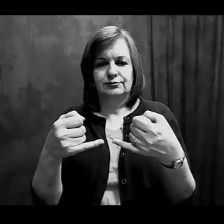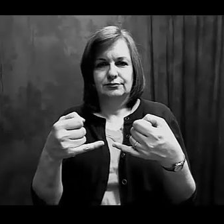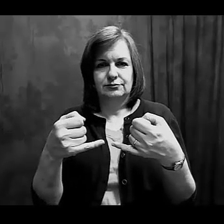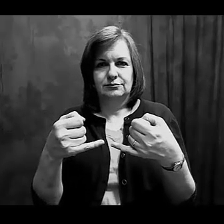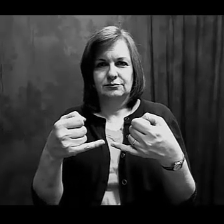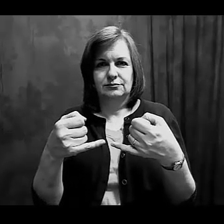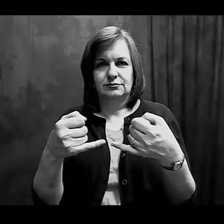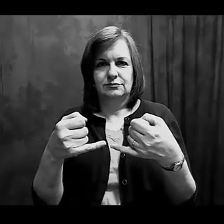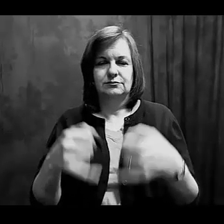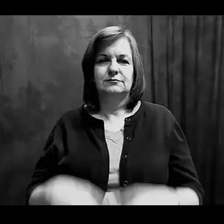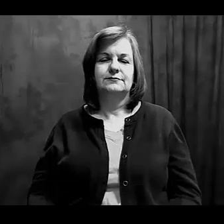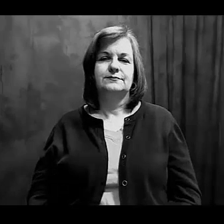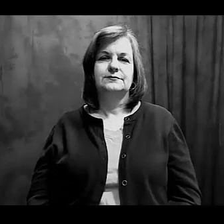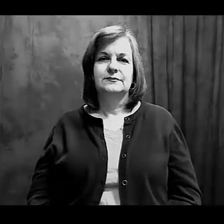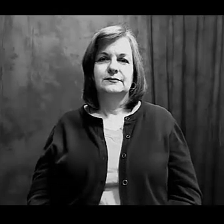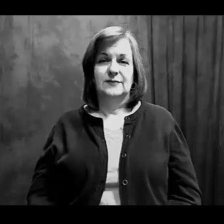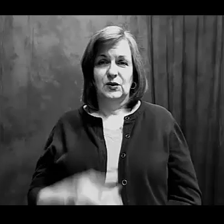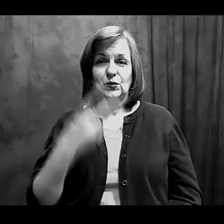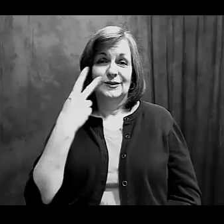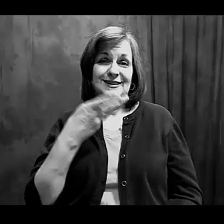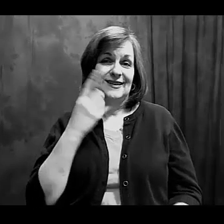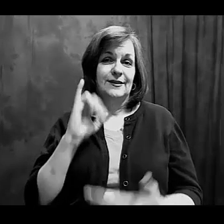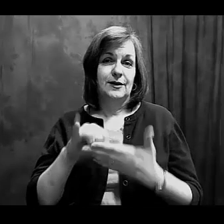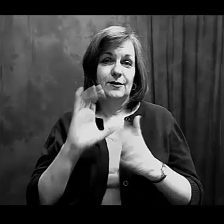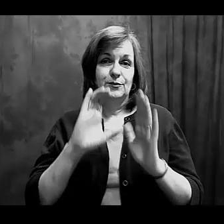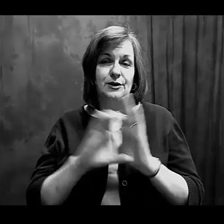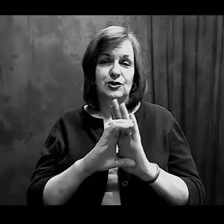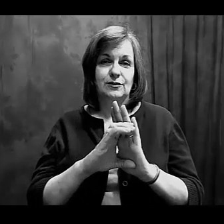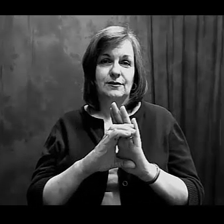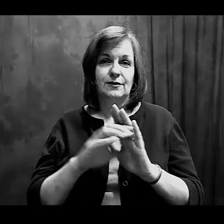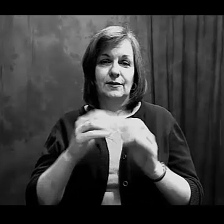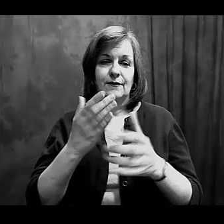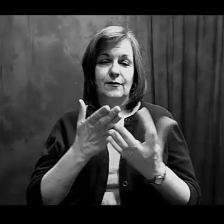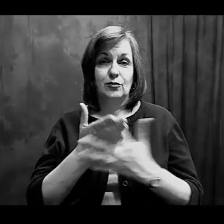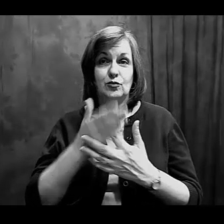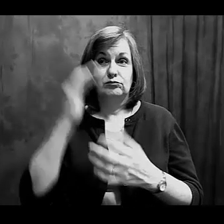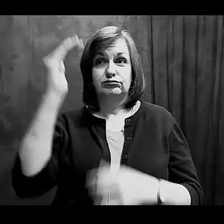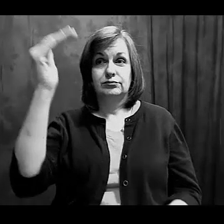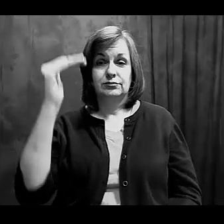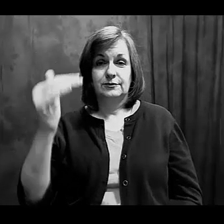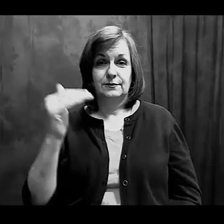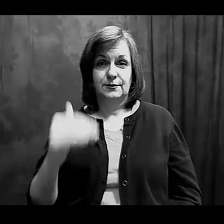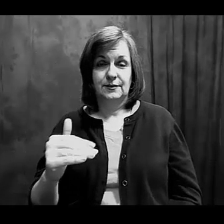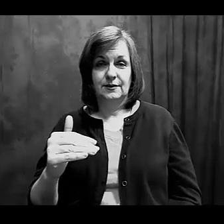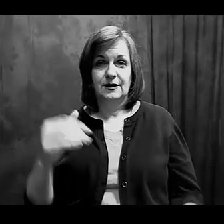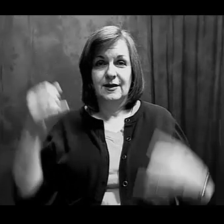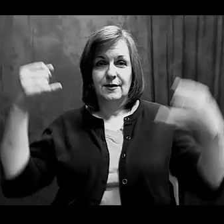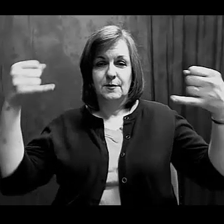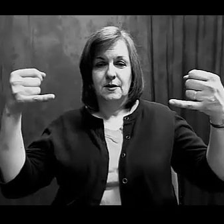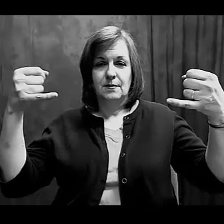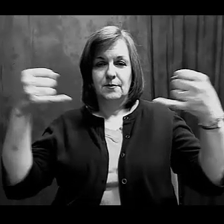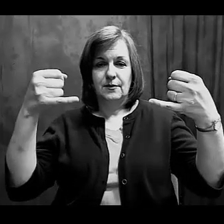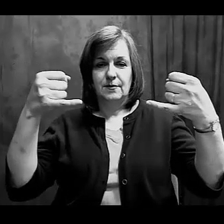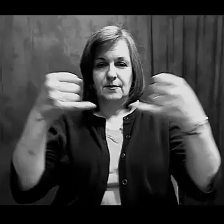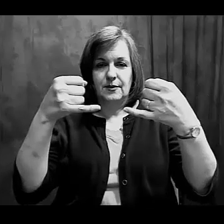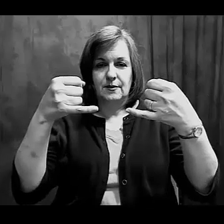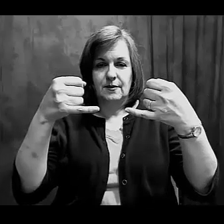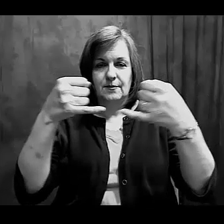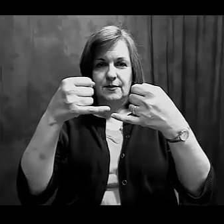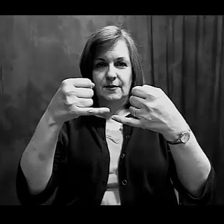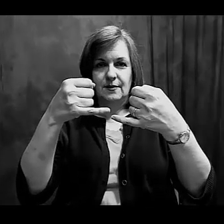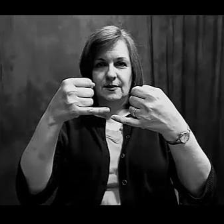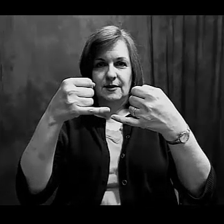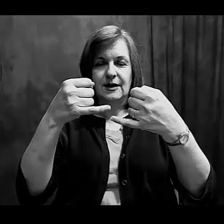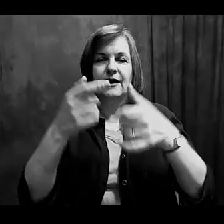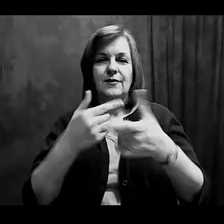get them to move into the middle. And you see that with every step here, these get a little closer until you finally